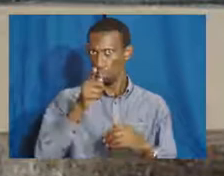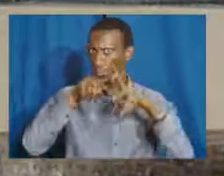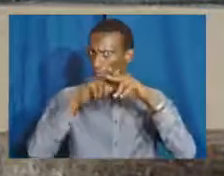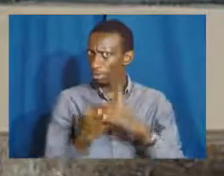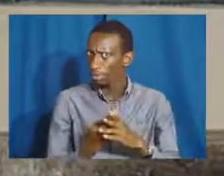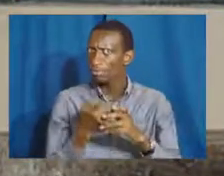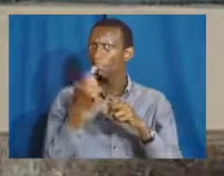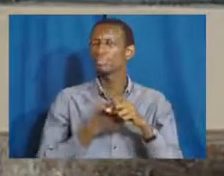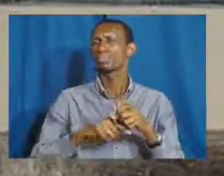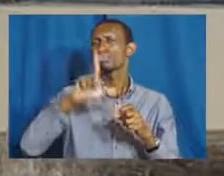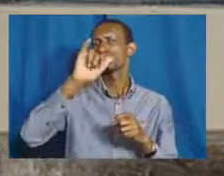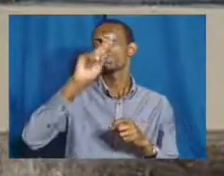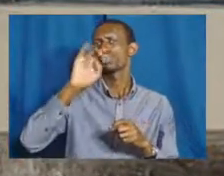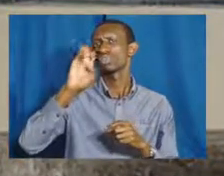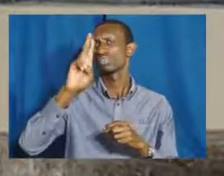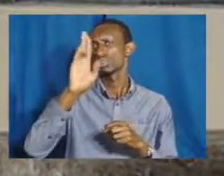equations.